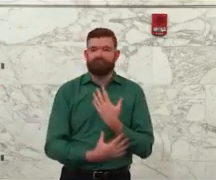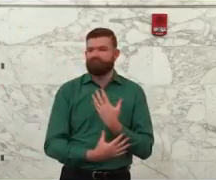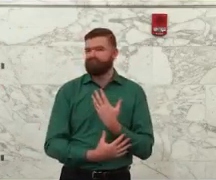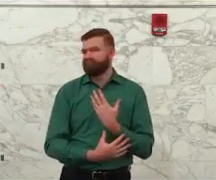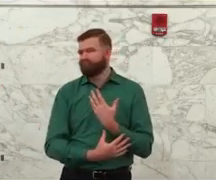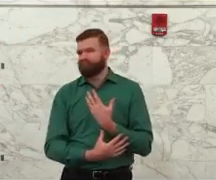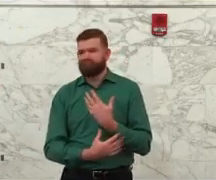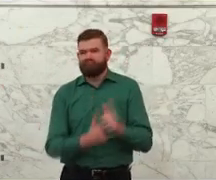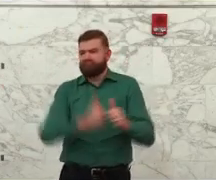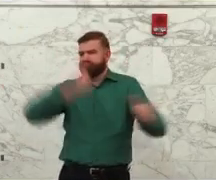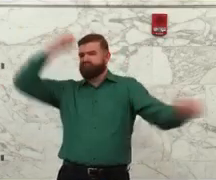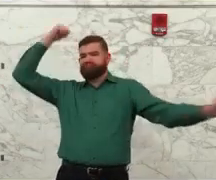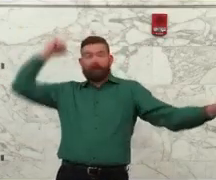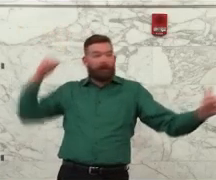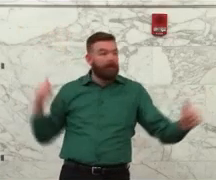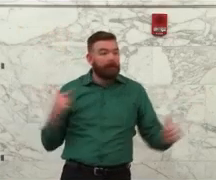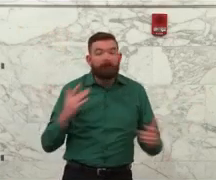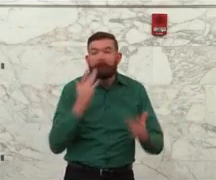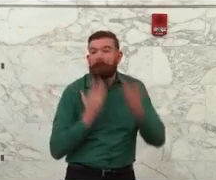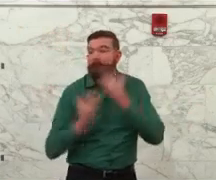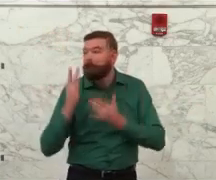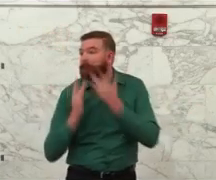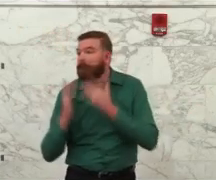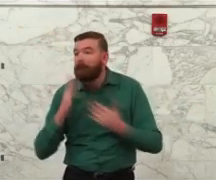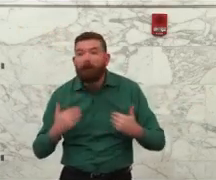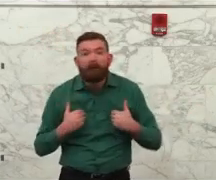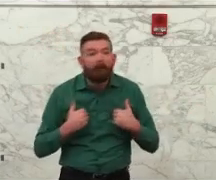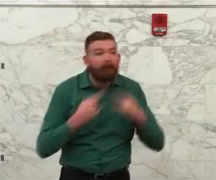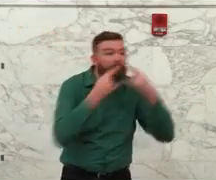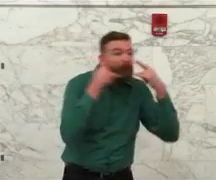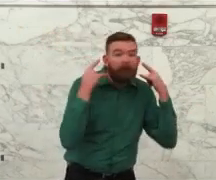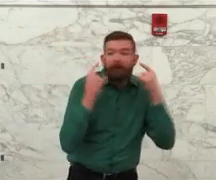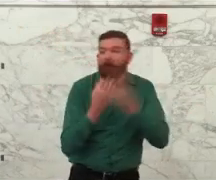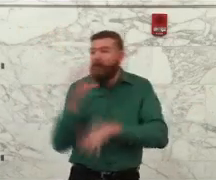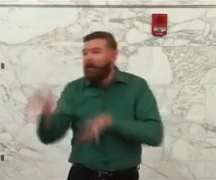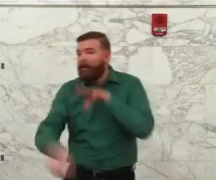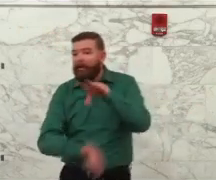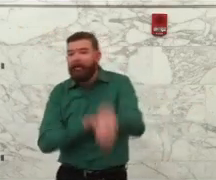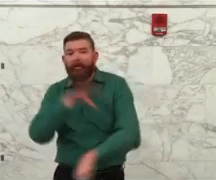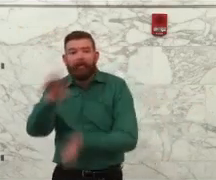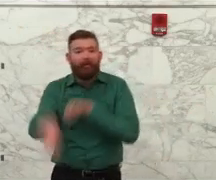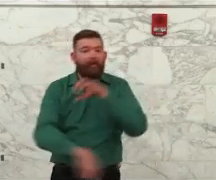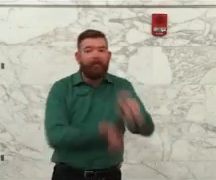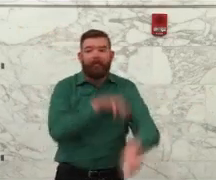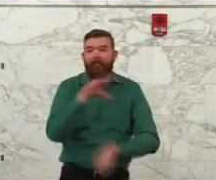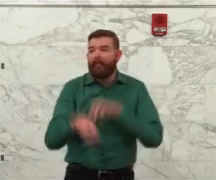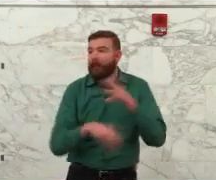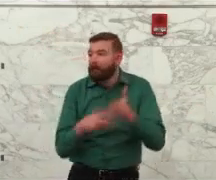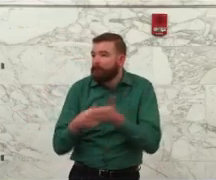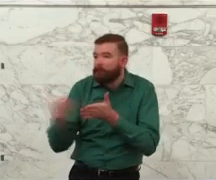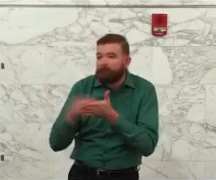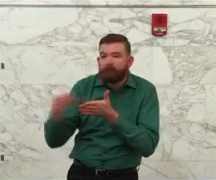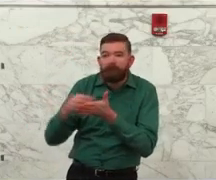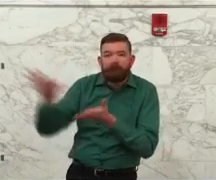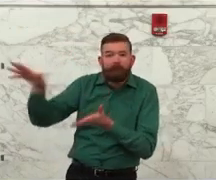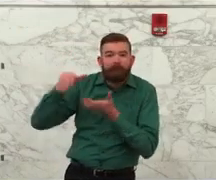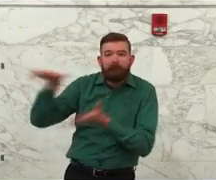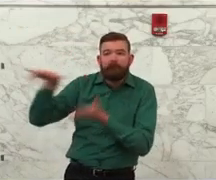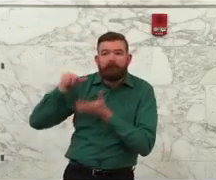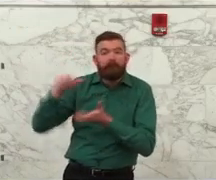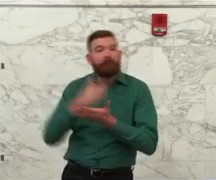stone, both within our own hospital systems, what we can purchase as a state, donations from